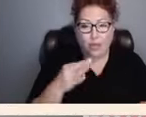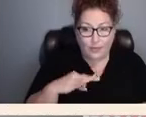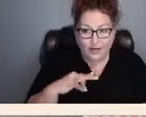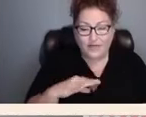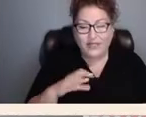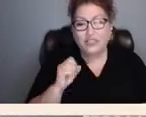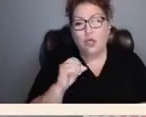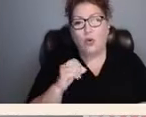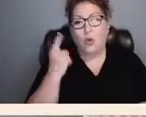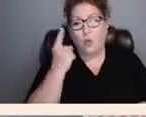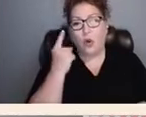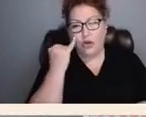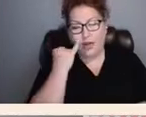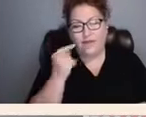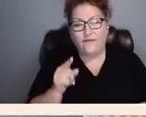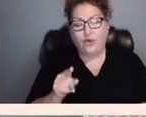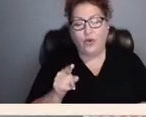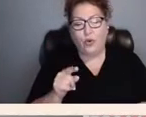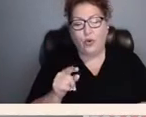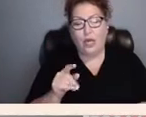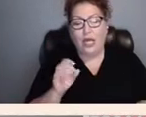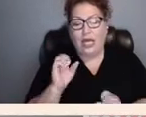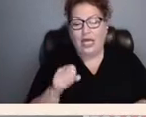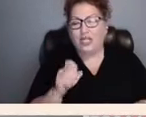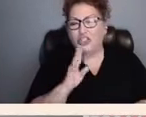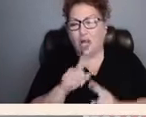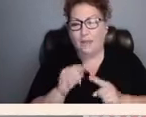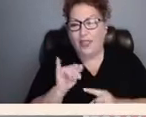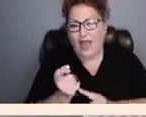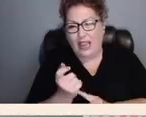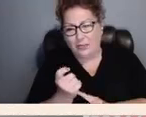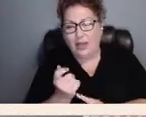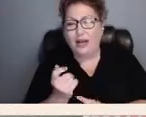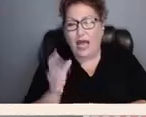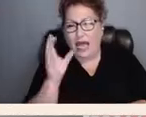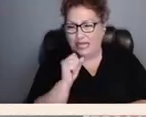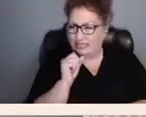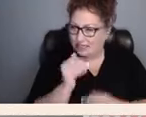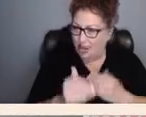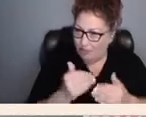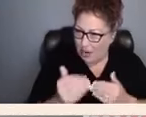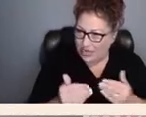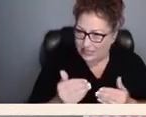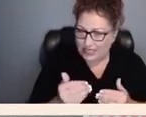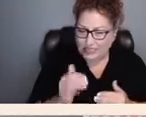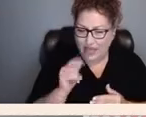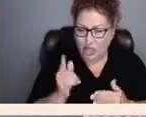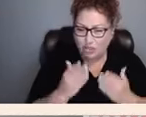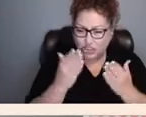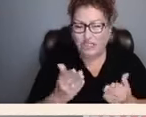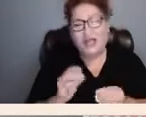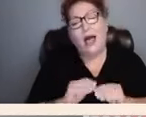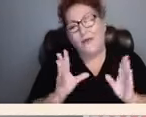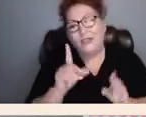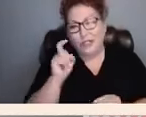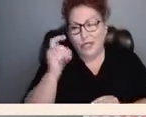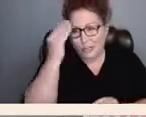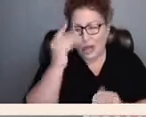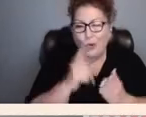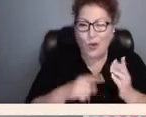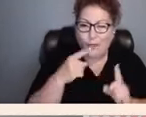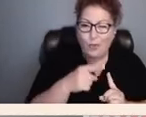you can just talk about that a little bit. I mean, I guess, is there a process that you suggest? Obviously, you need to know at what point do you make too